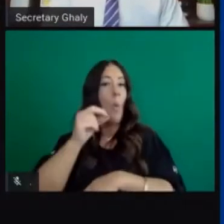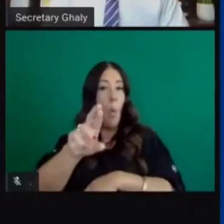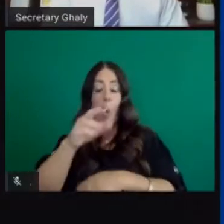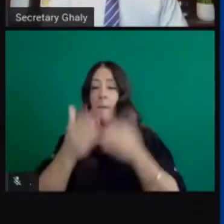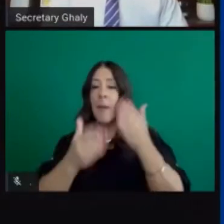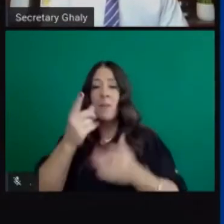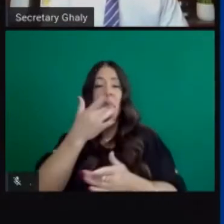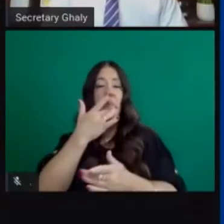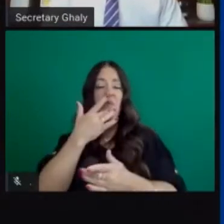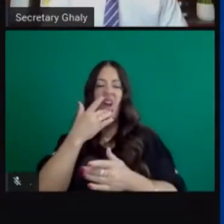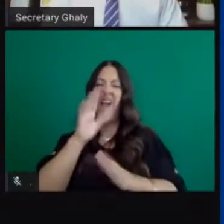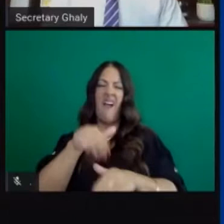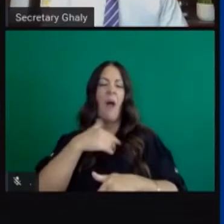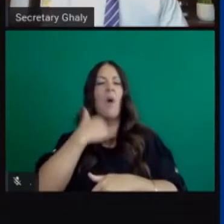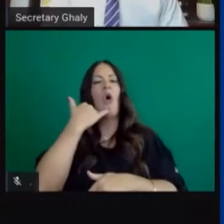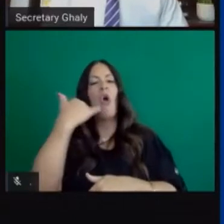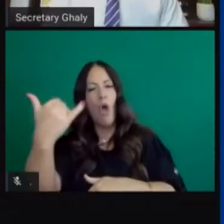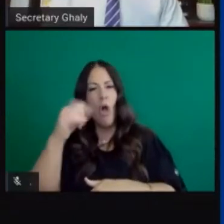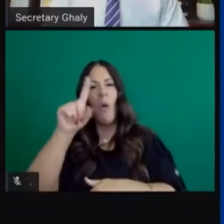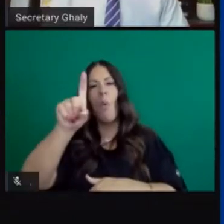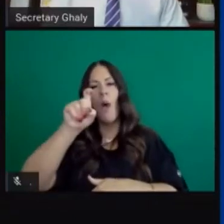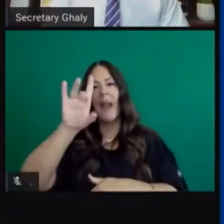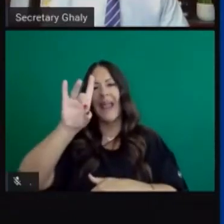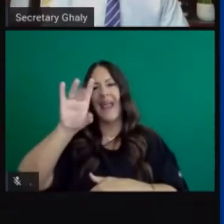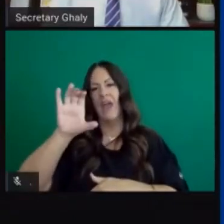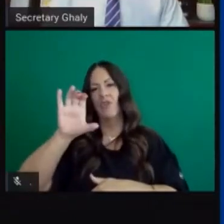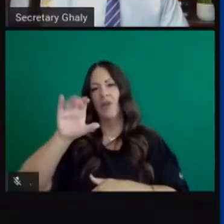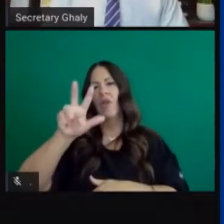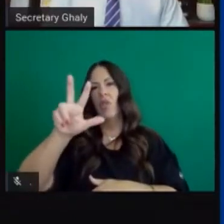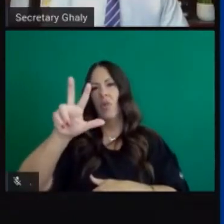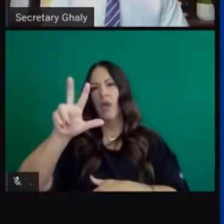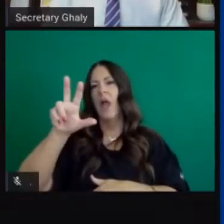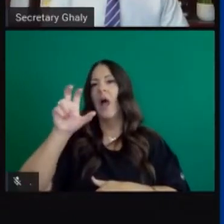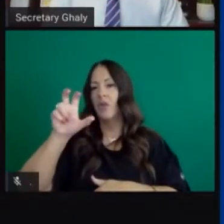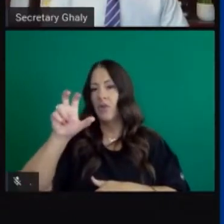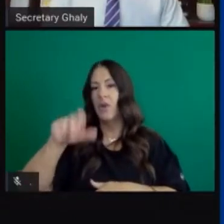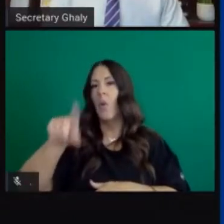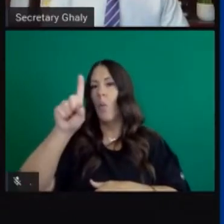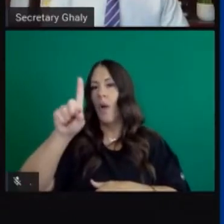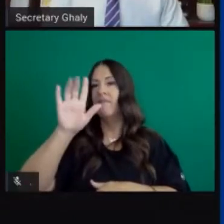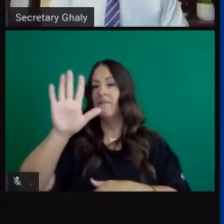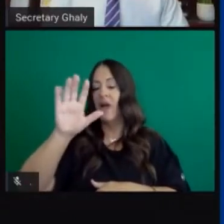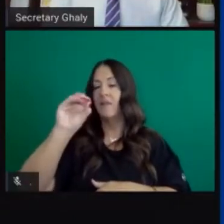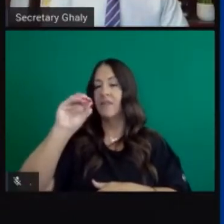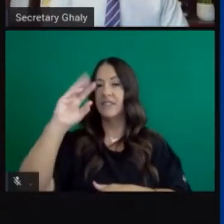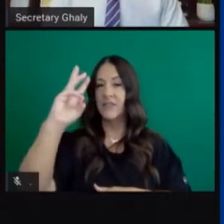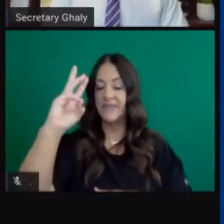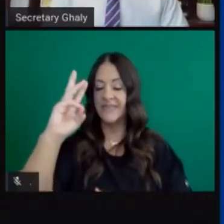1-800-300-1506. Again, it's 1-800-300-1506.